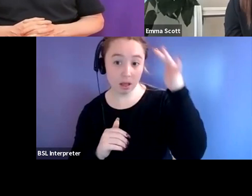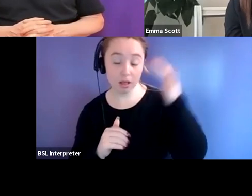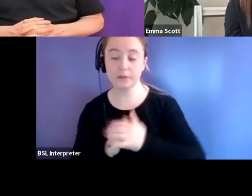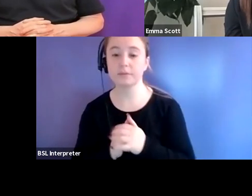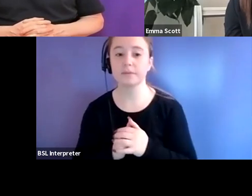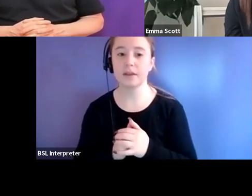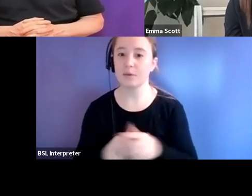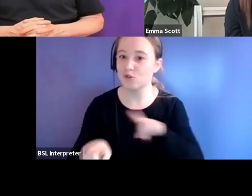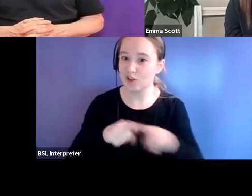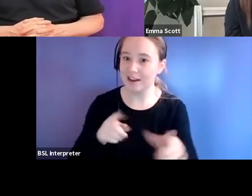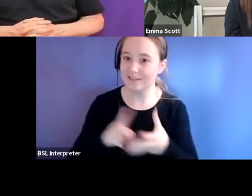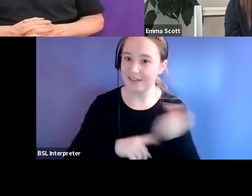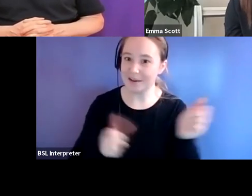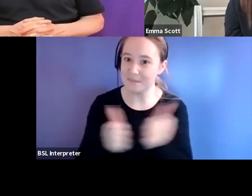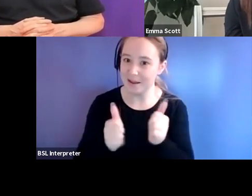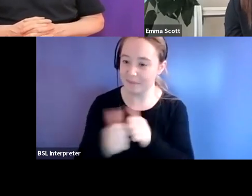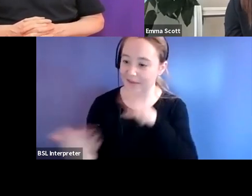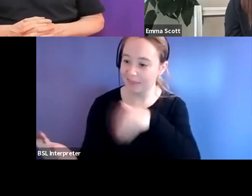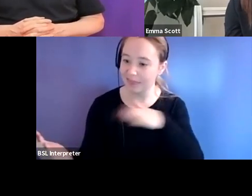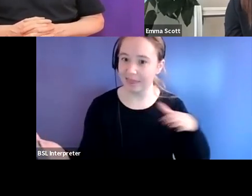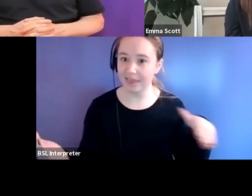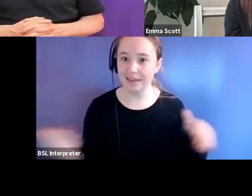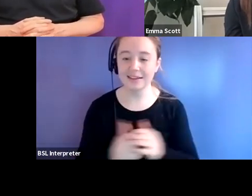right bit of paper here.